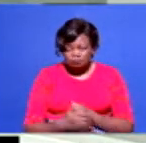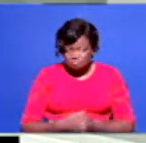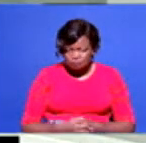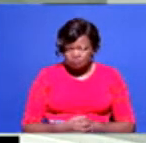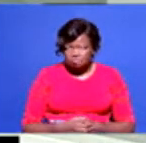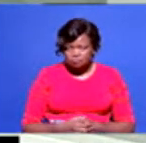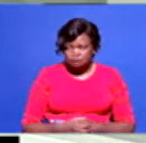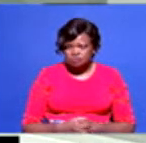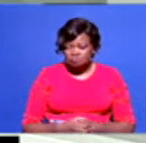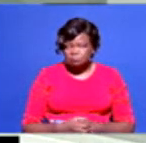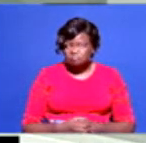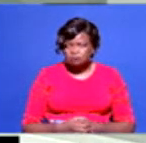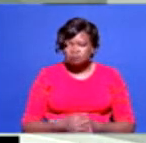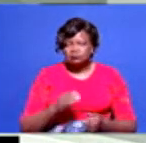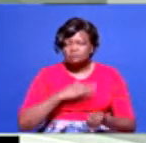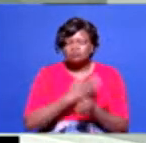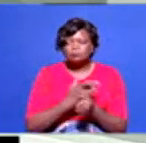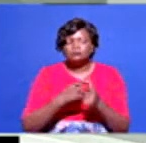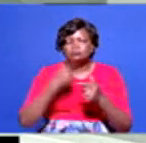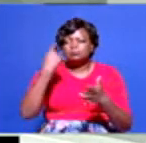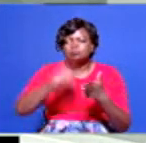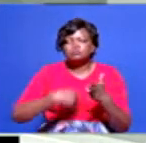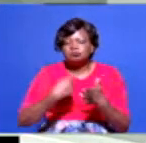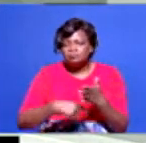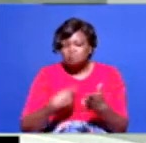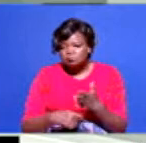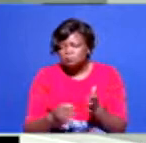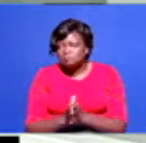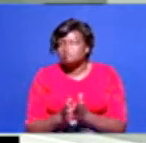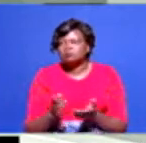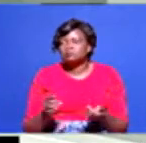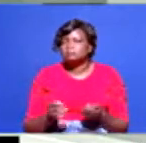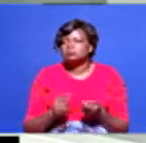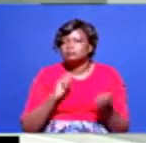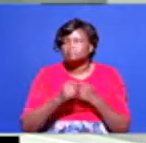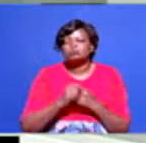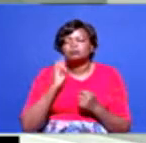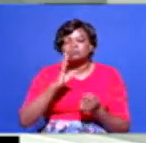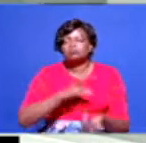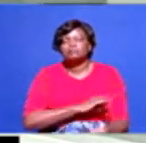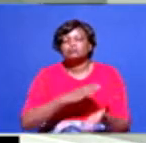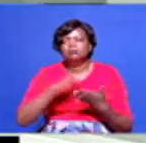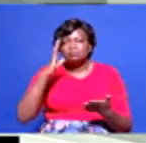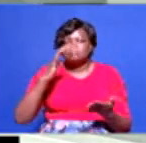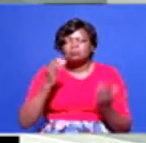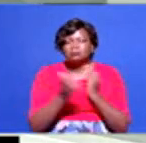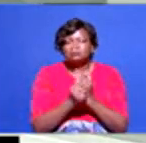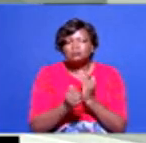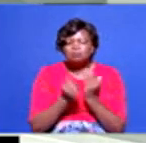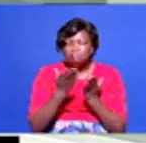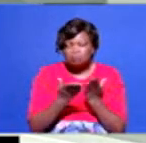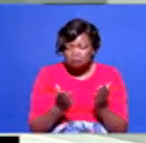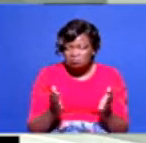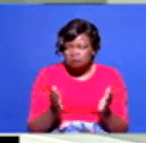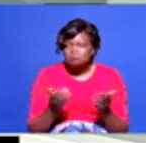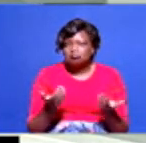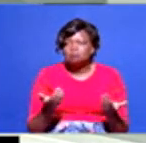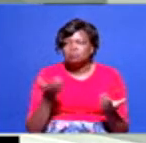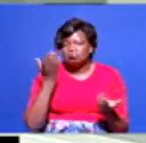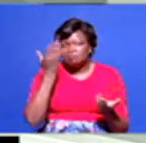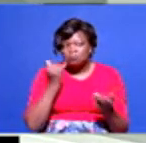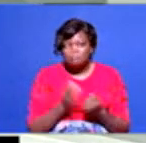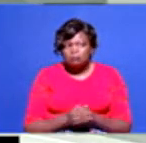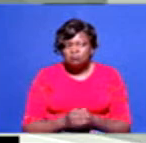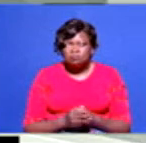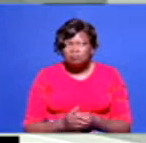authority through taxes, and that the reforms will seek to empower small skilled traders in line with the coalition's